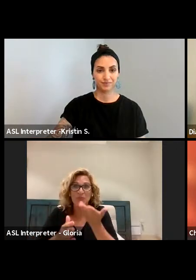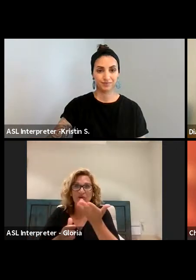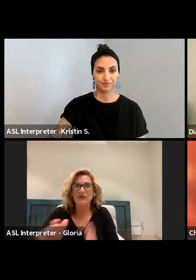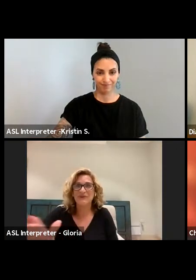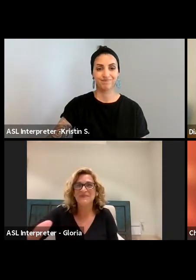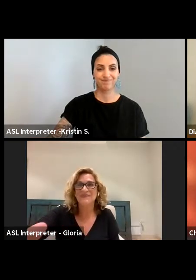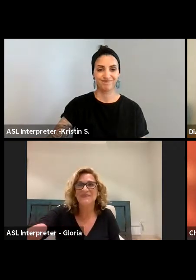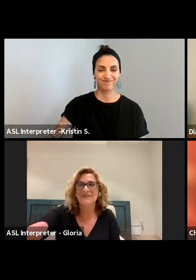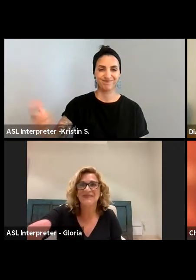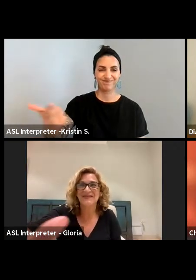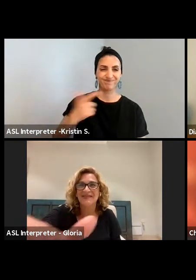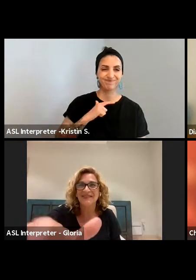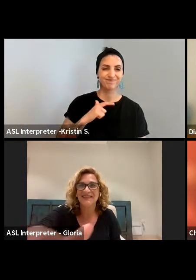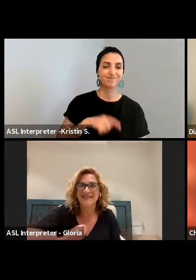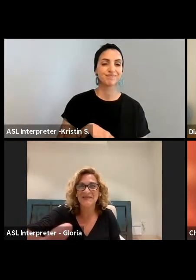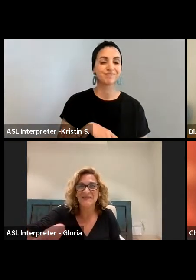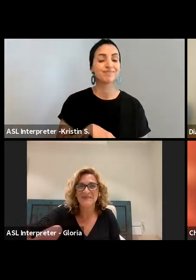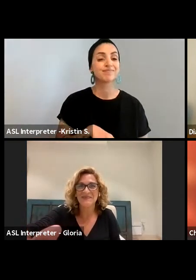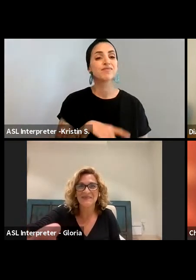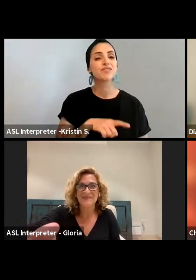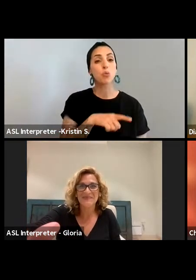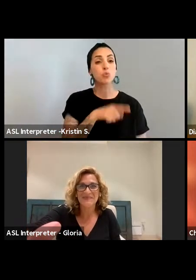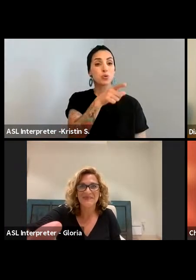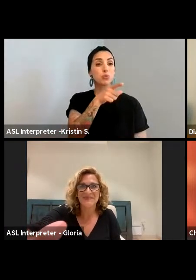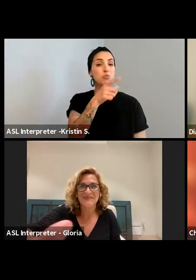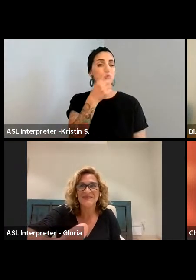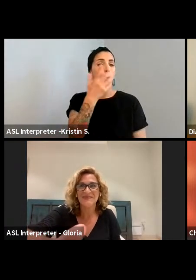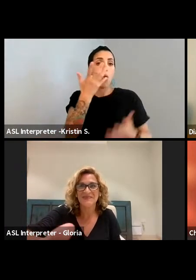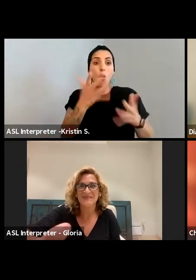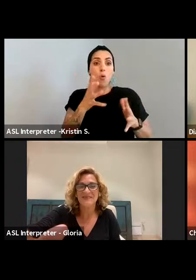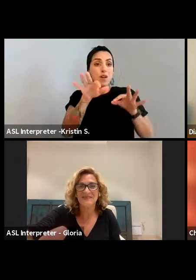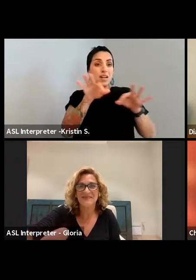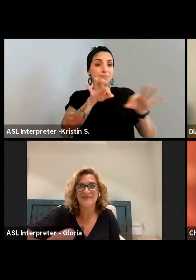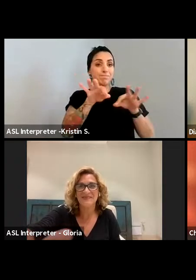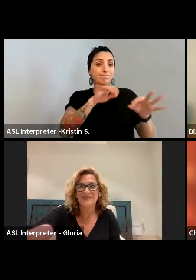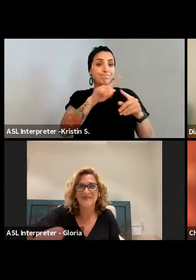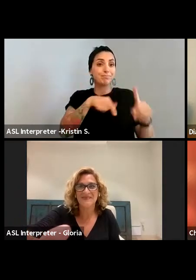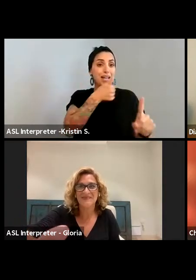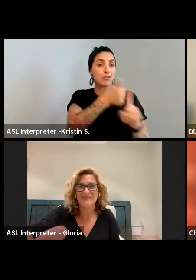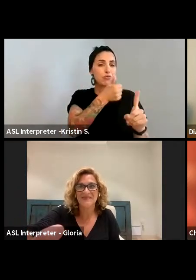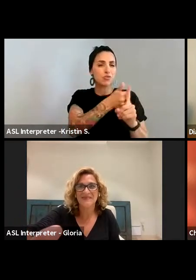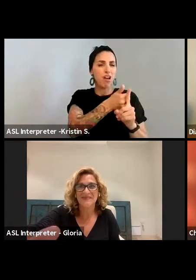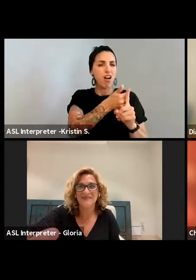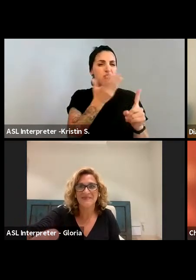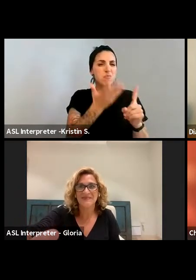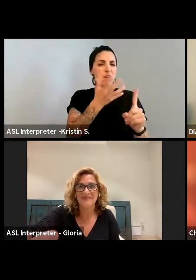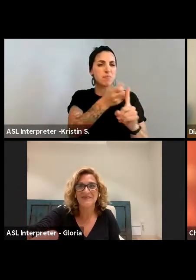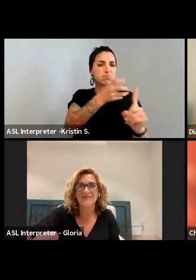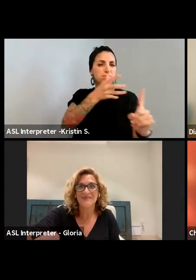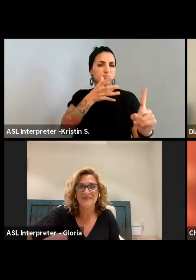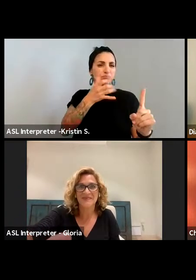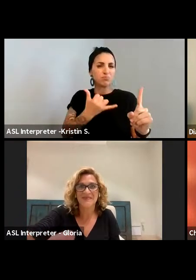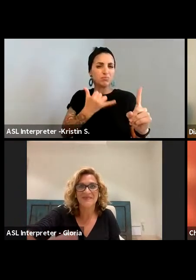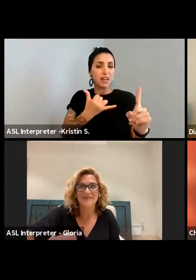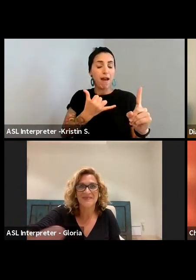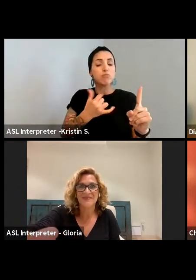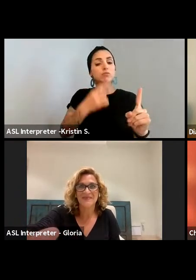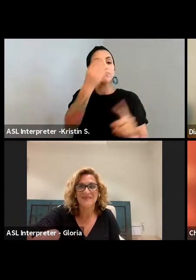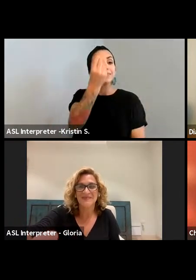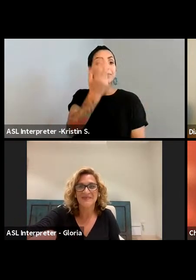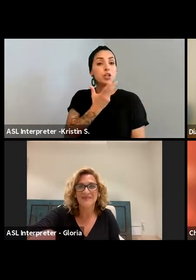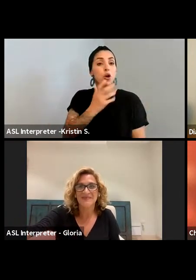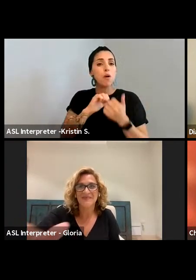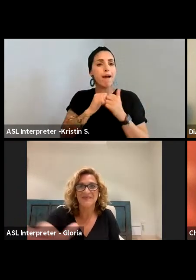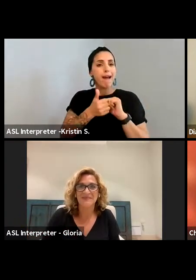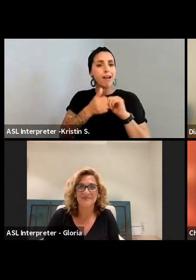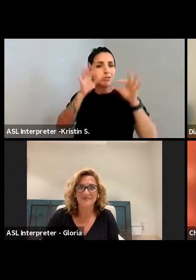little bit about it yourselves, but you can tell us a little bit more, because what I'd like you to talk to us a little bit is how you came to choose